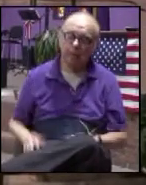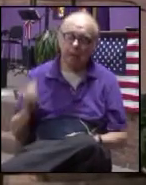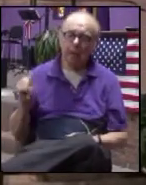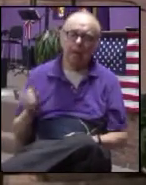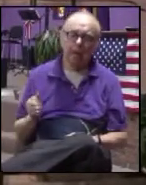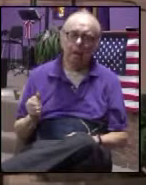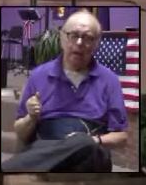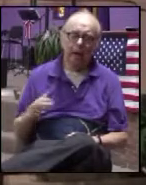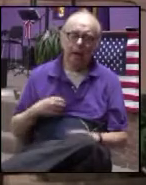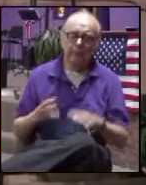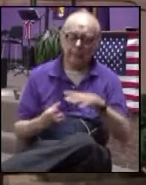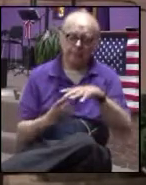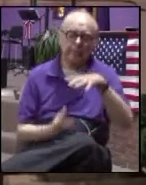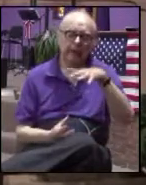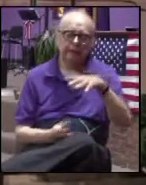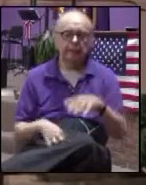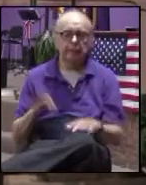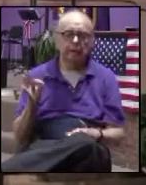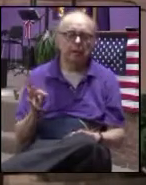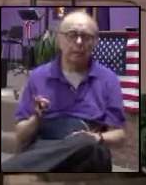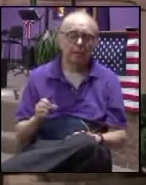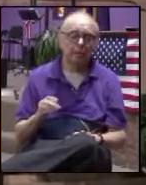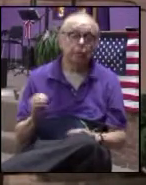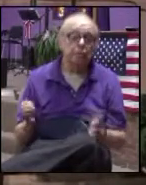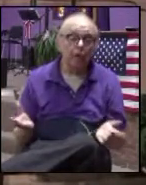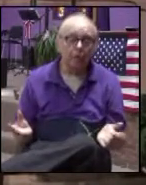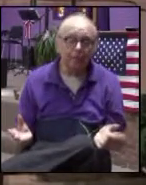to pick it up. And I said, so?